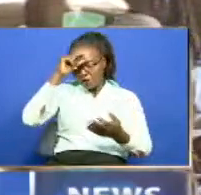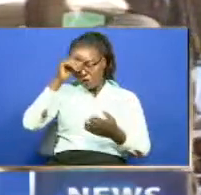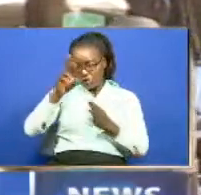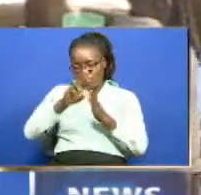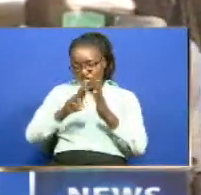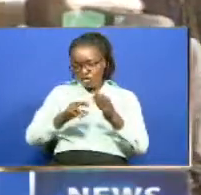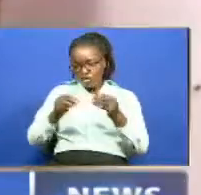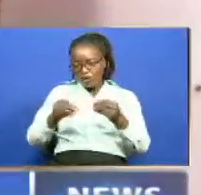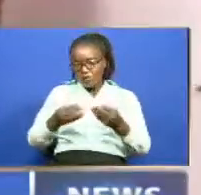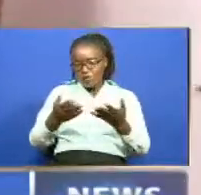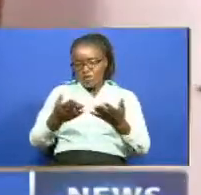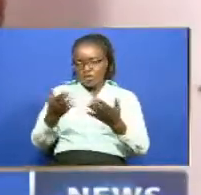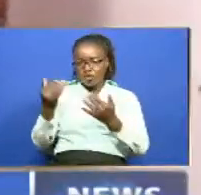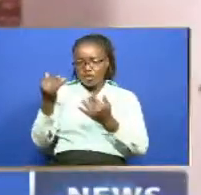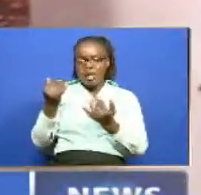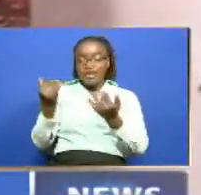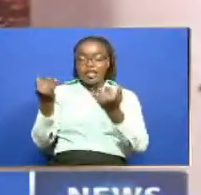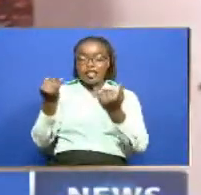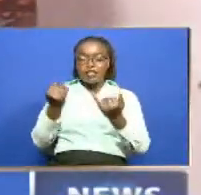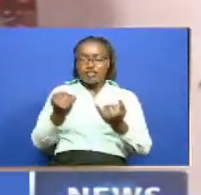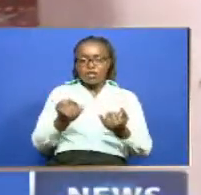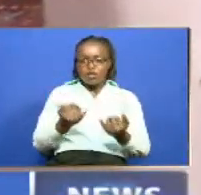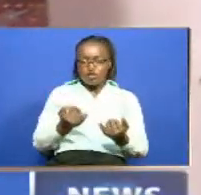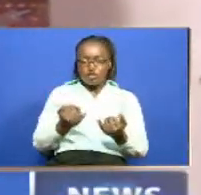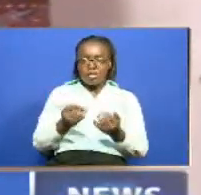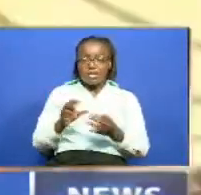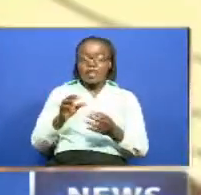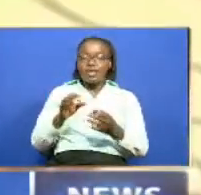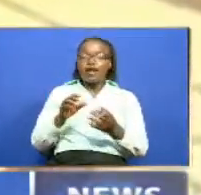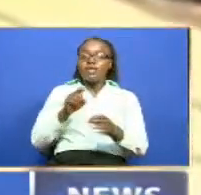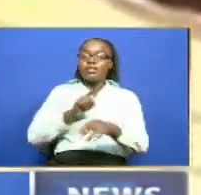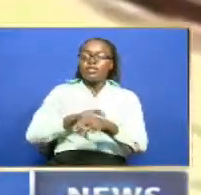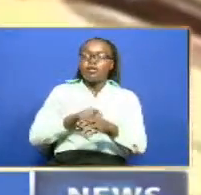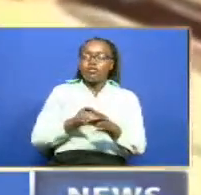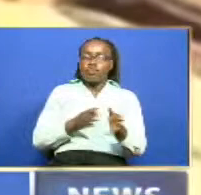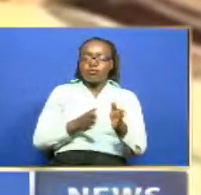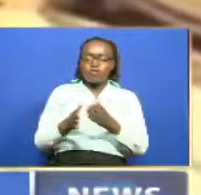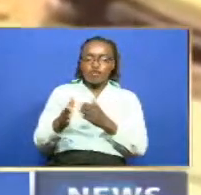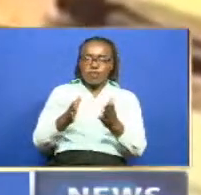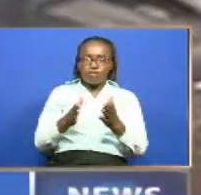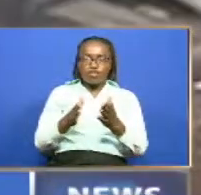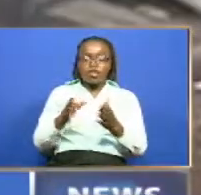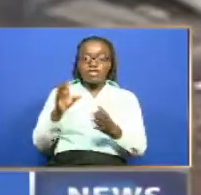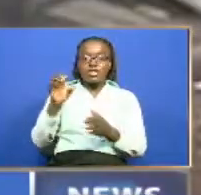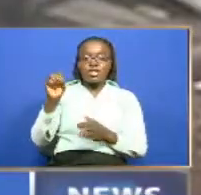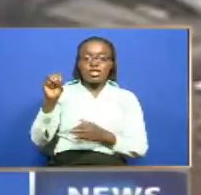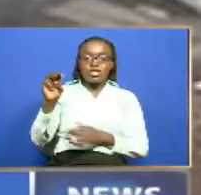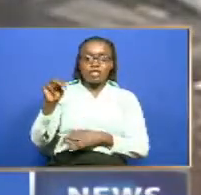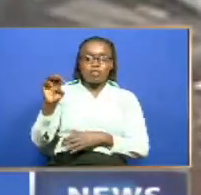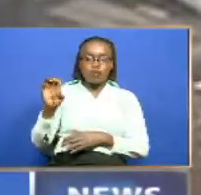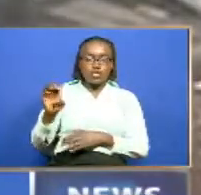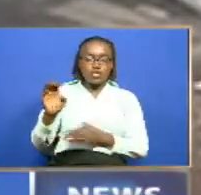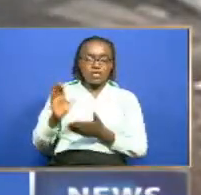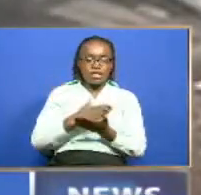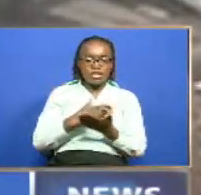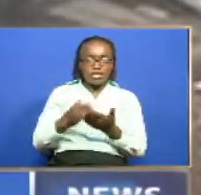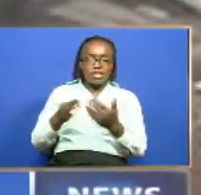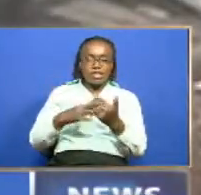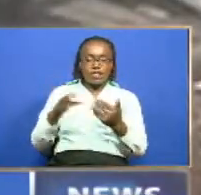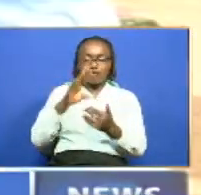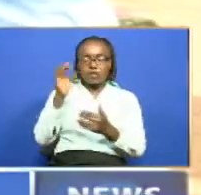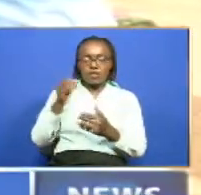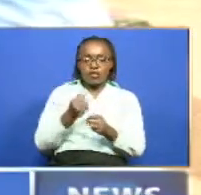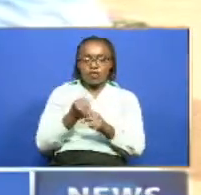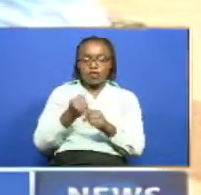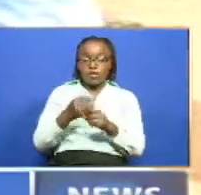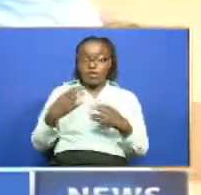to increase the chances of survival for businesses, especially the MSME sector, which employs about 80% of the working